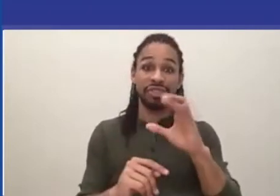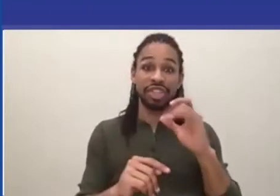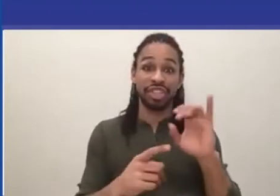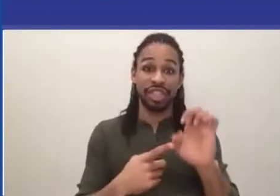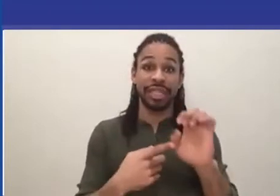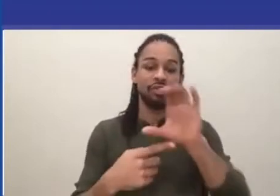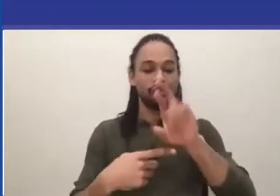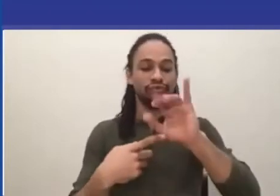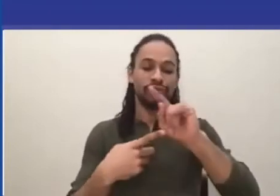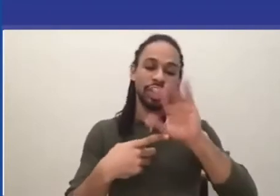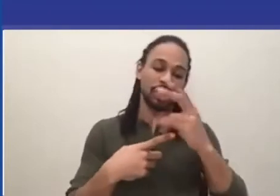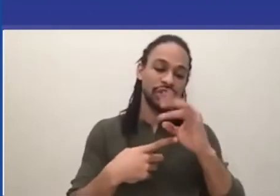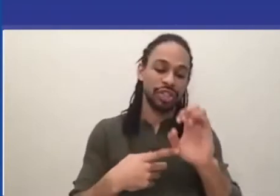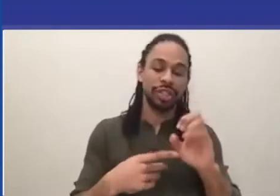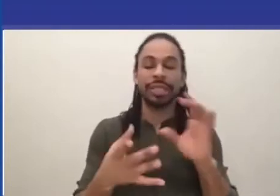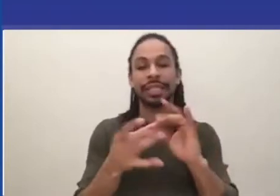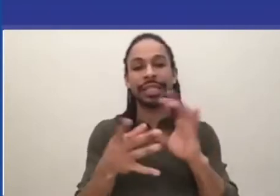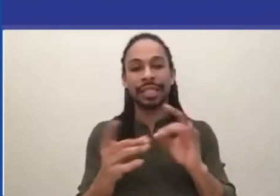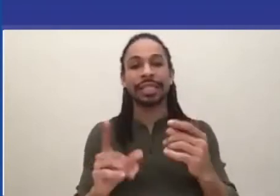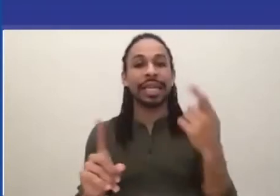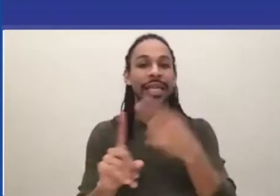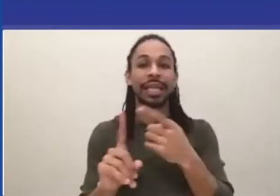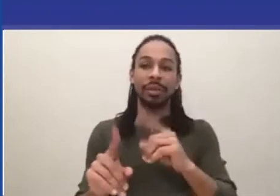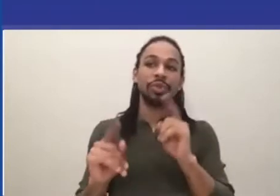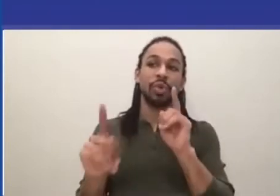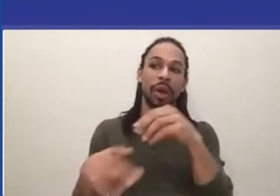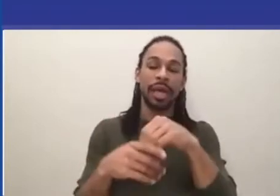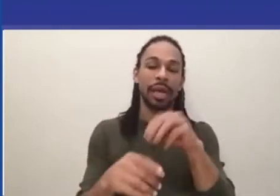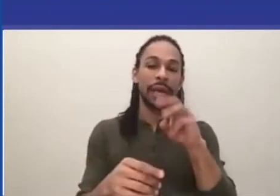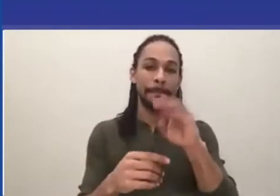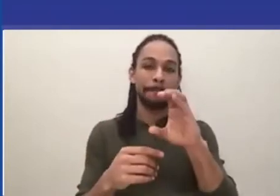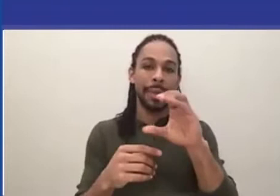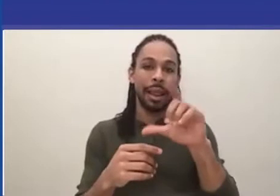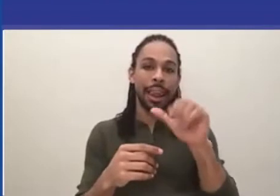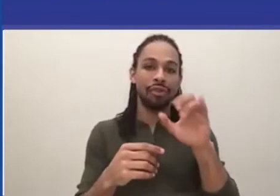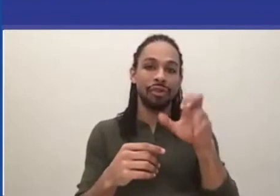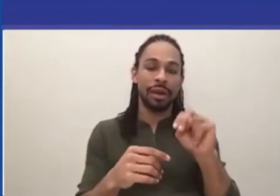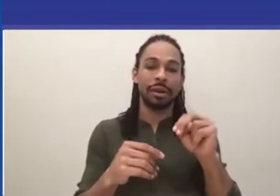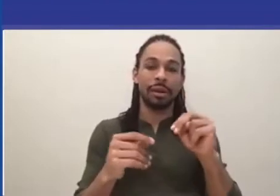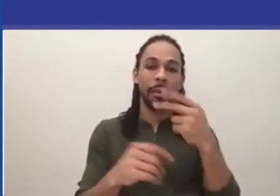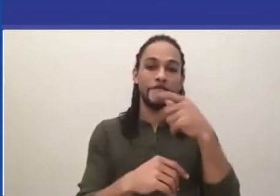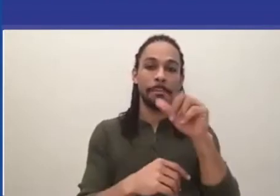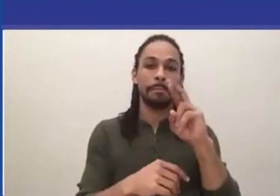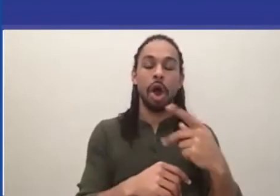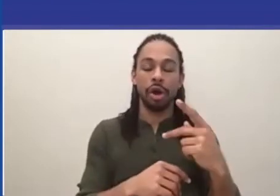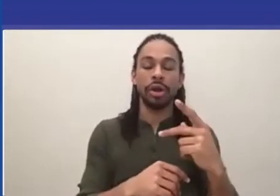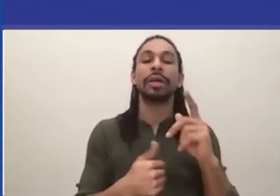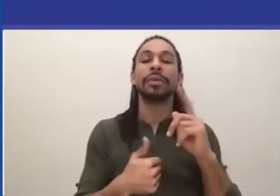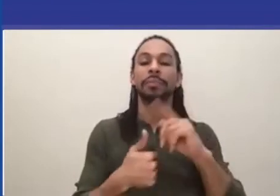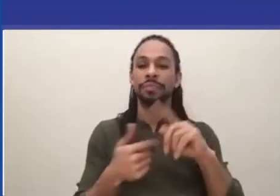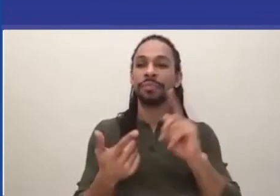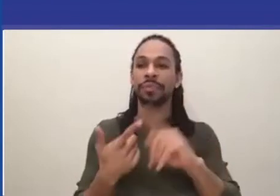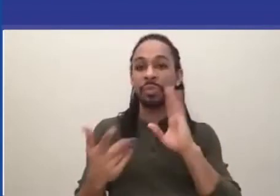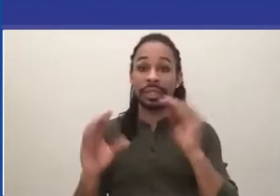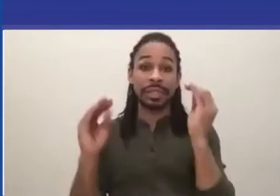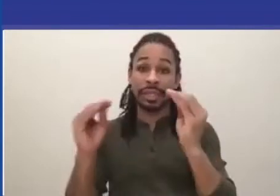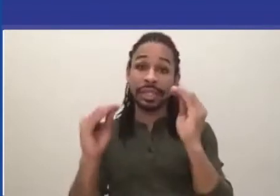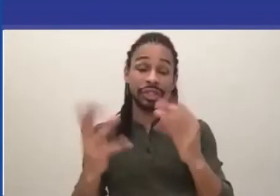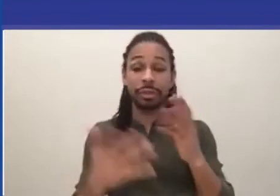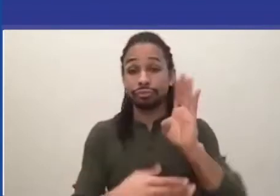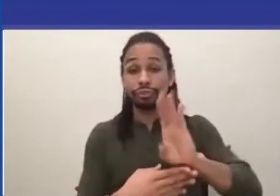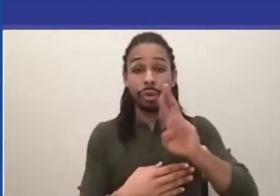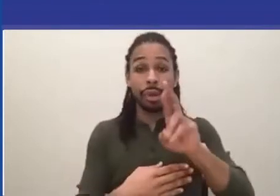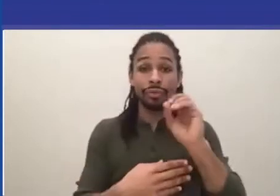meeting in McCarran Park. He was teaching like Brooklyn rock and b-boy styles, and that was